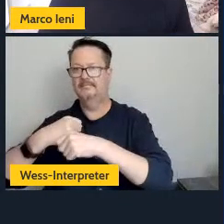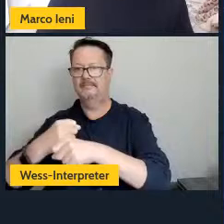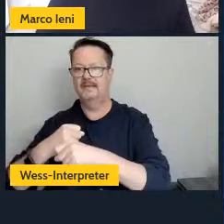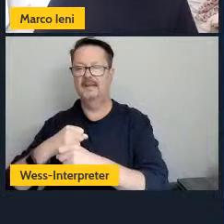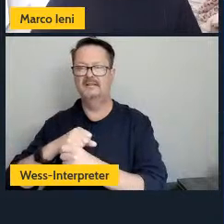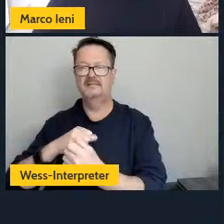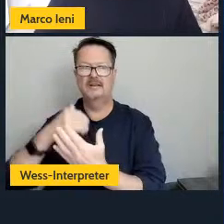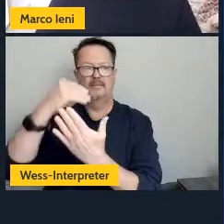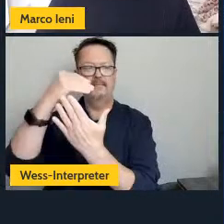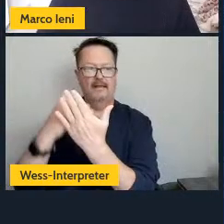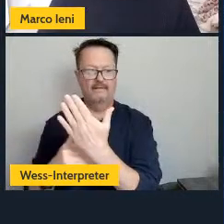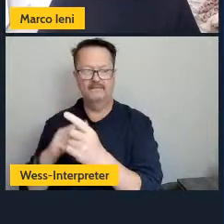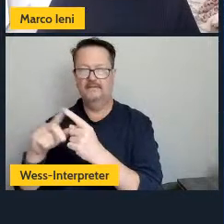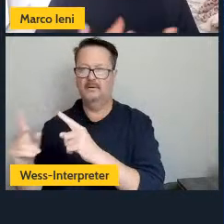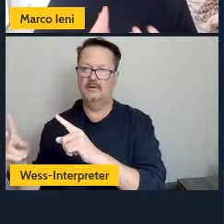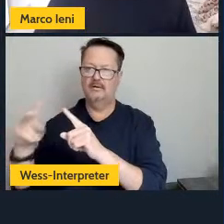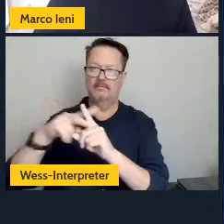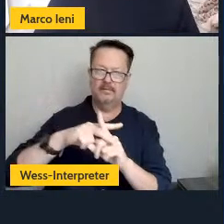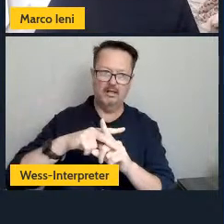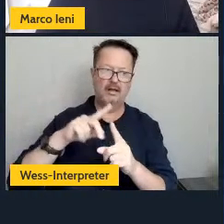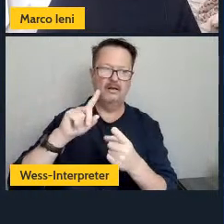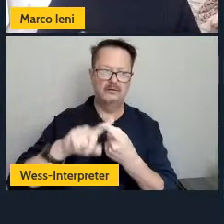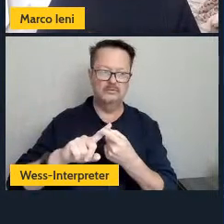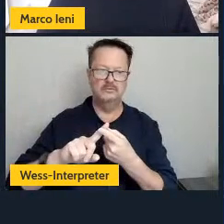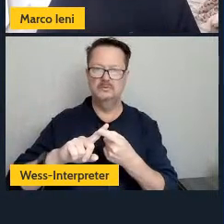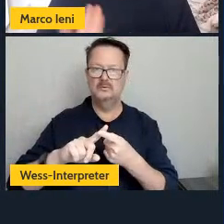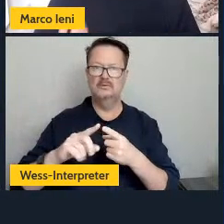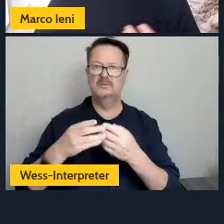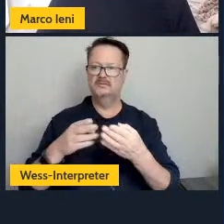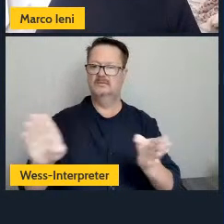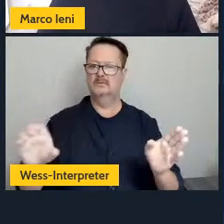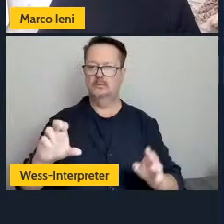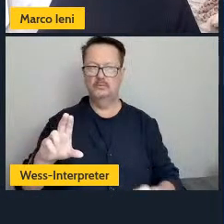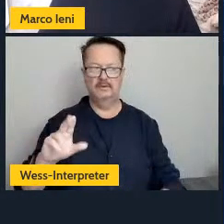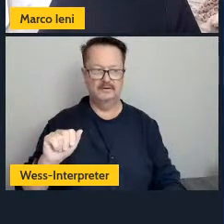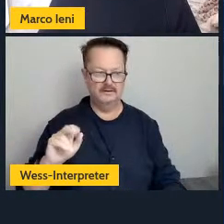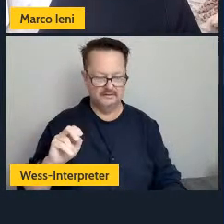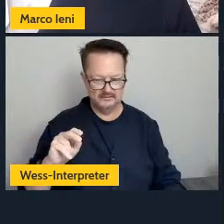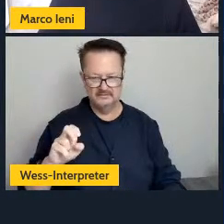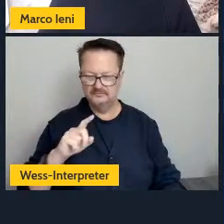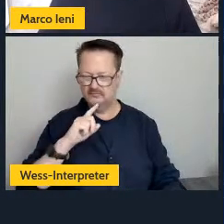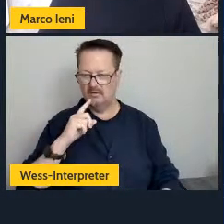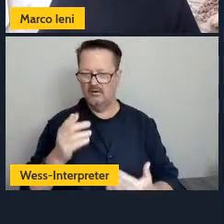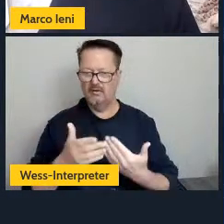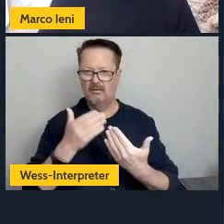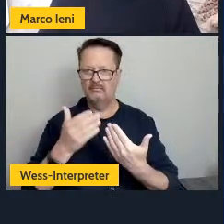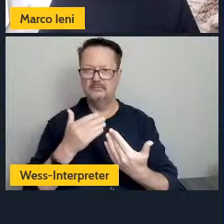that you can apply to Kubernetes. So the flow is very similar to Helm.